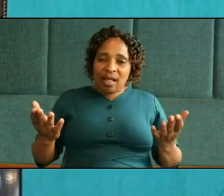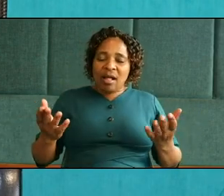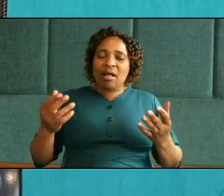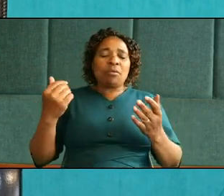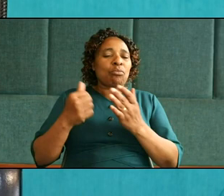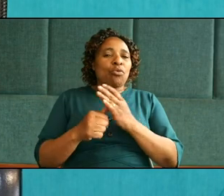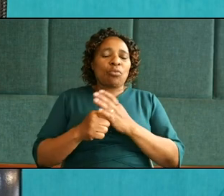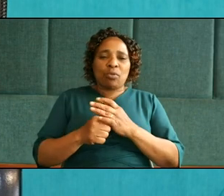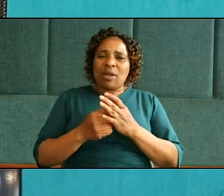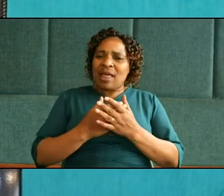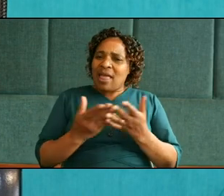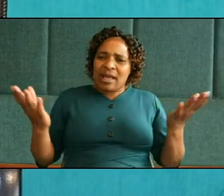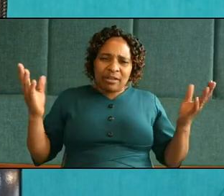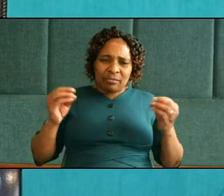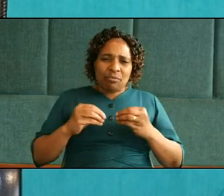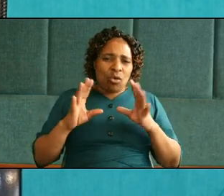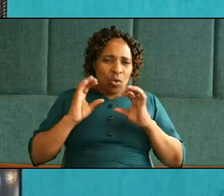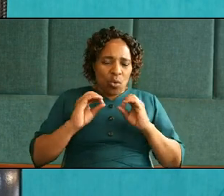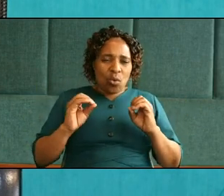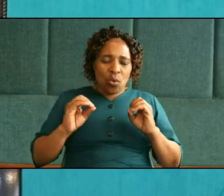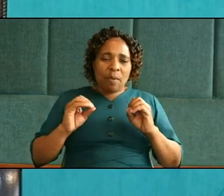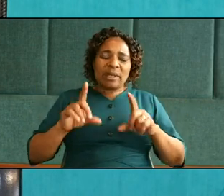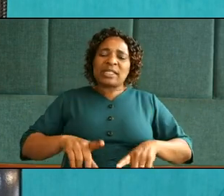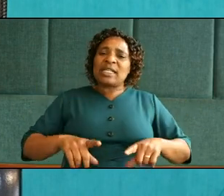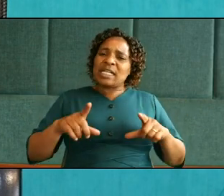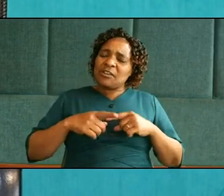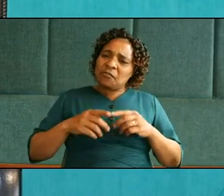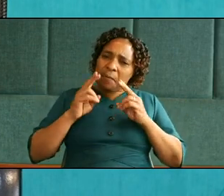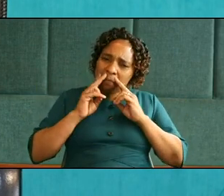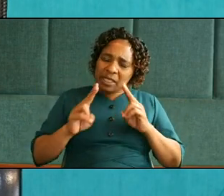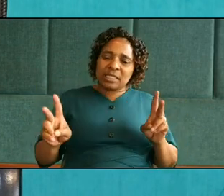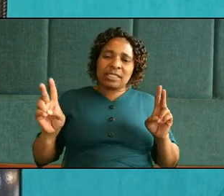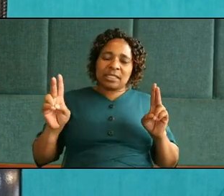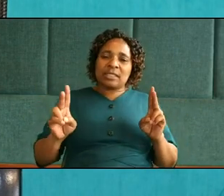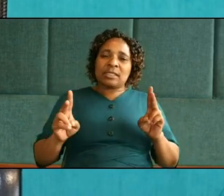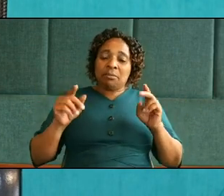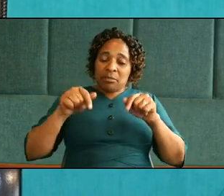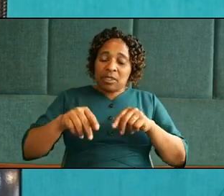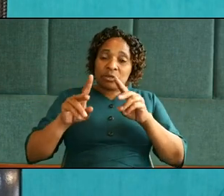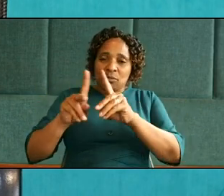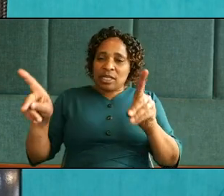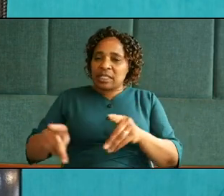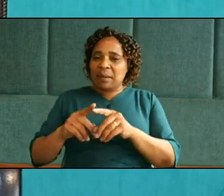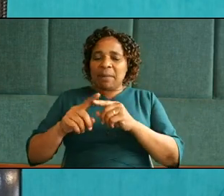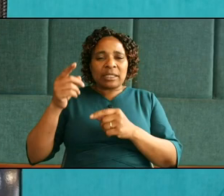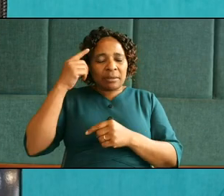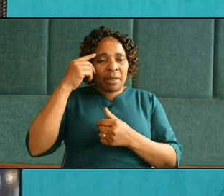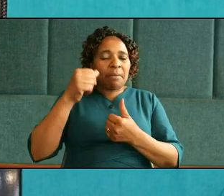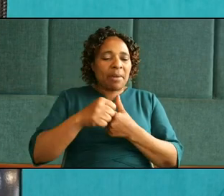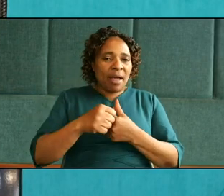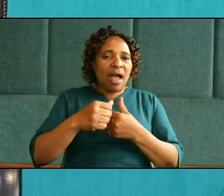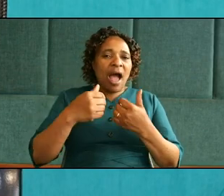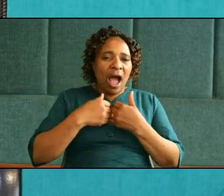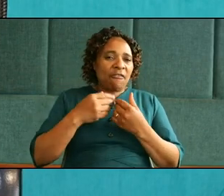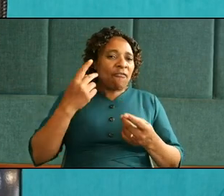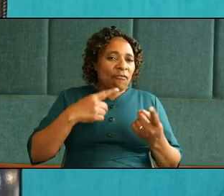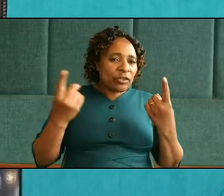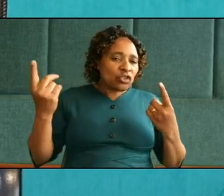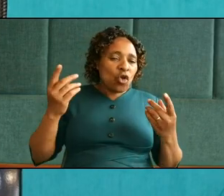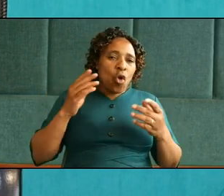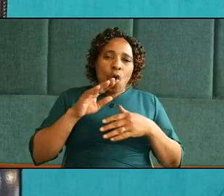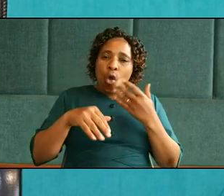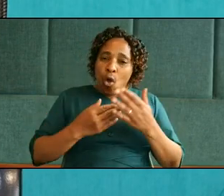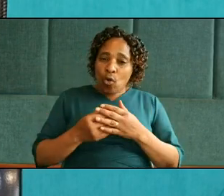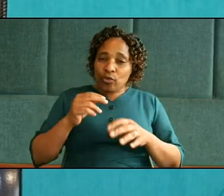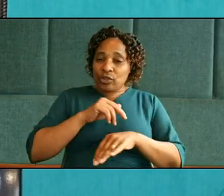being troubled anymore. So they're just living at peace in this place. But bear in mind that they still haven't conquered all the nations